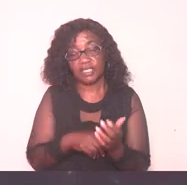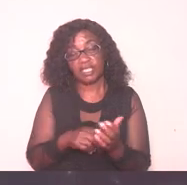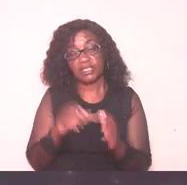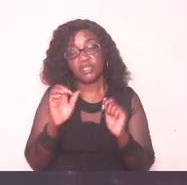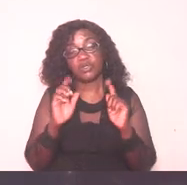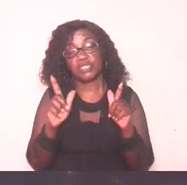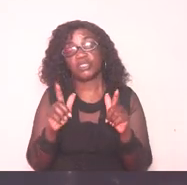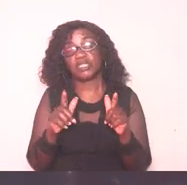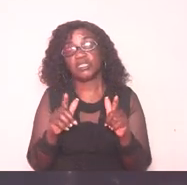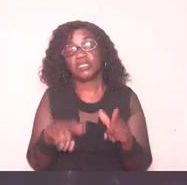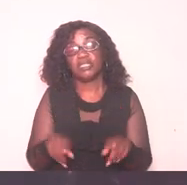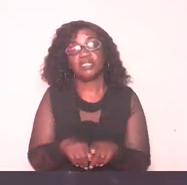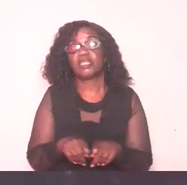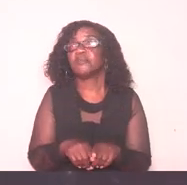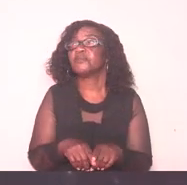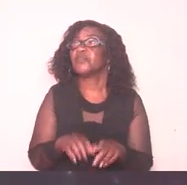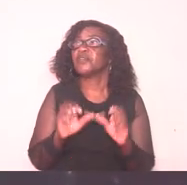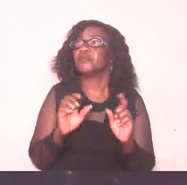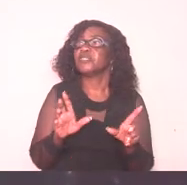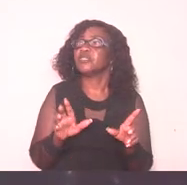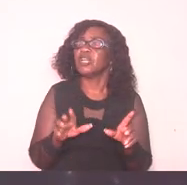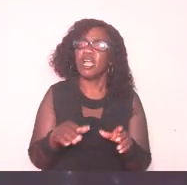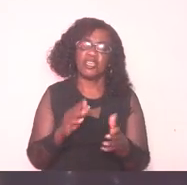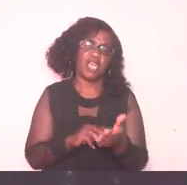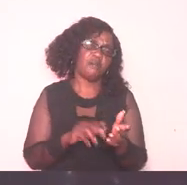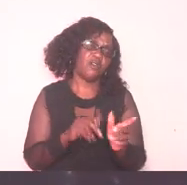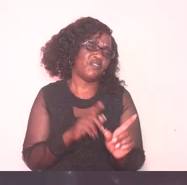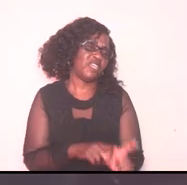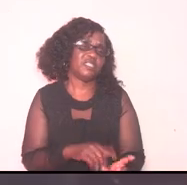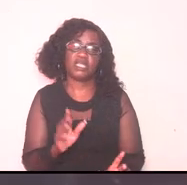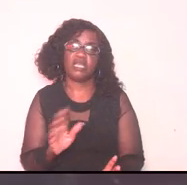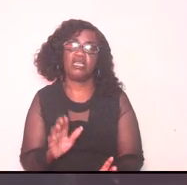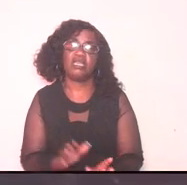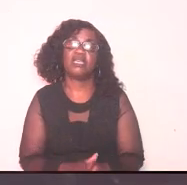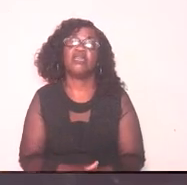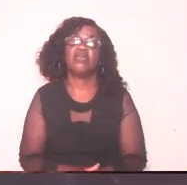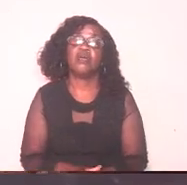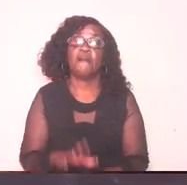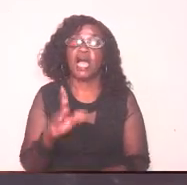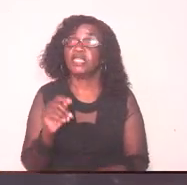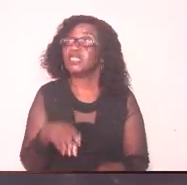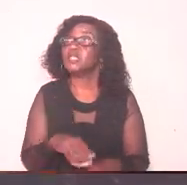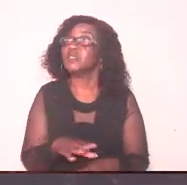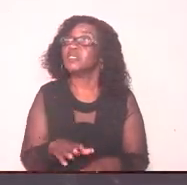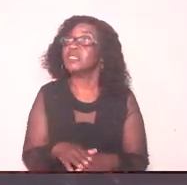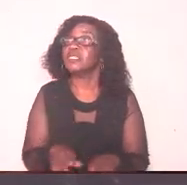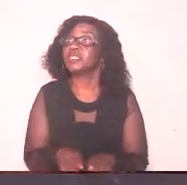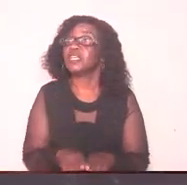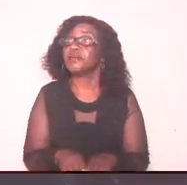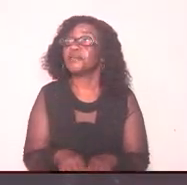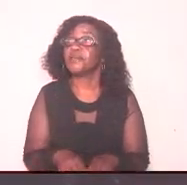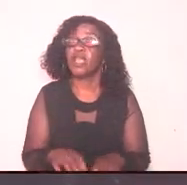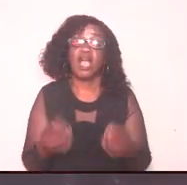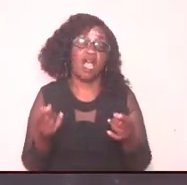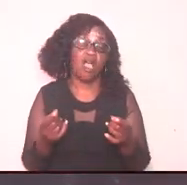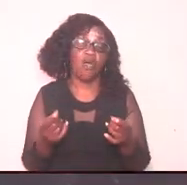education, we don't think you get comprehensive education by how many years you live life. We think by how many years you live, but we think you get comprehensive education by